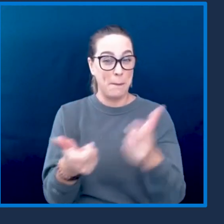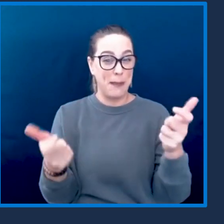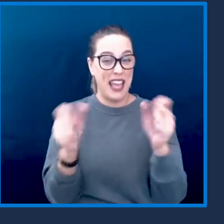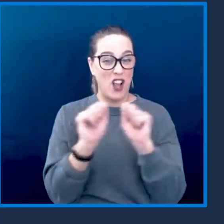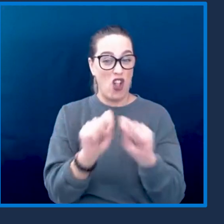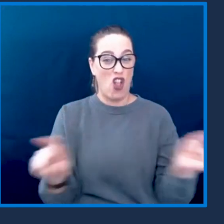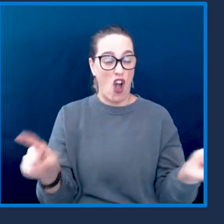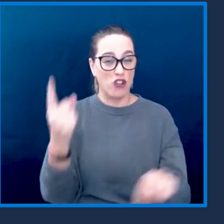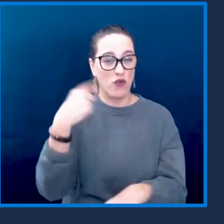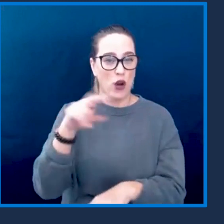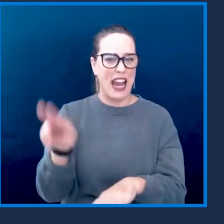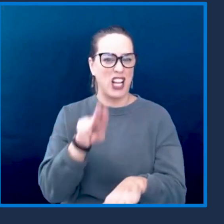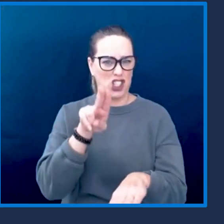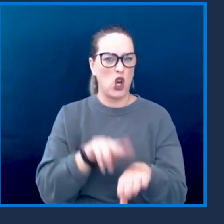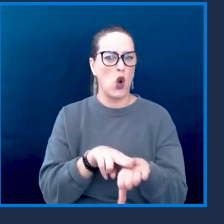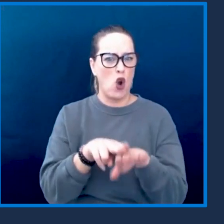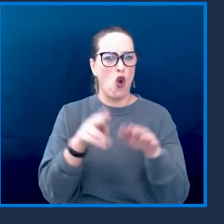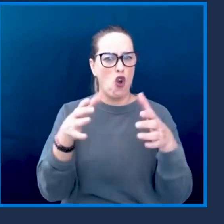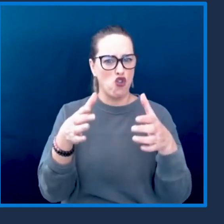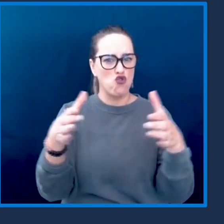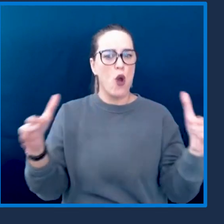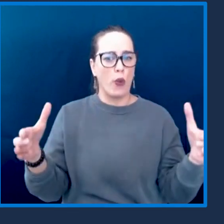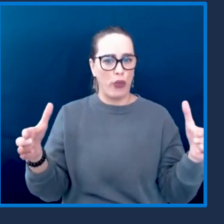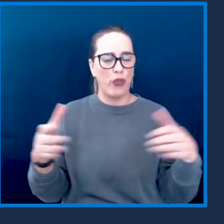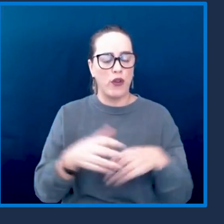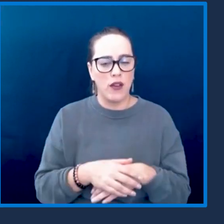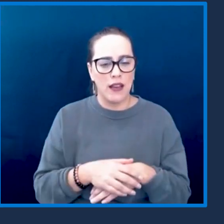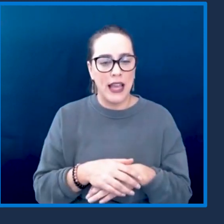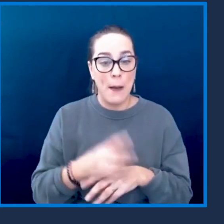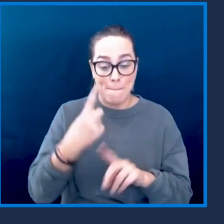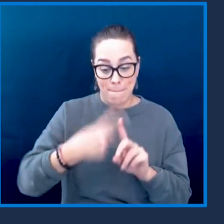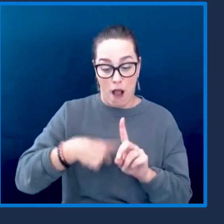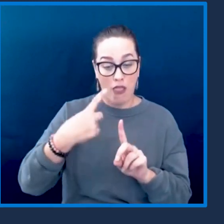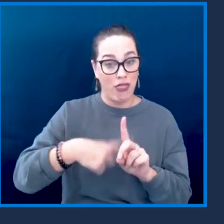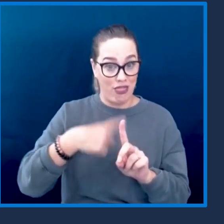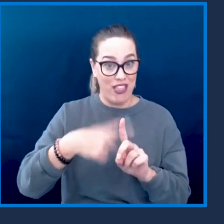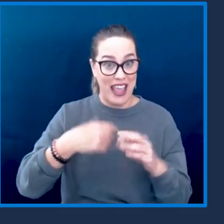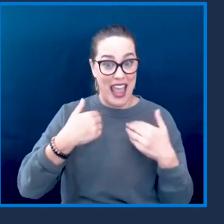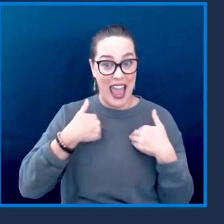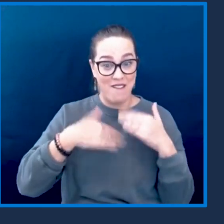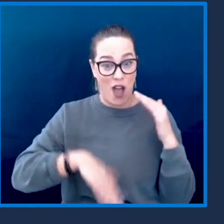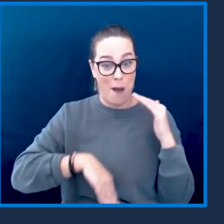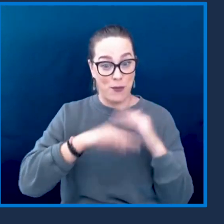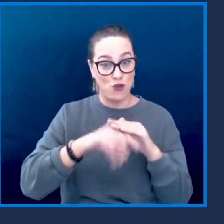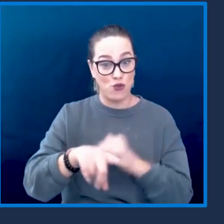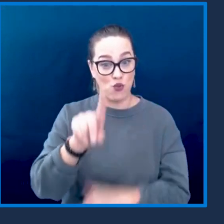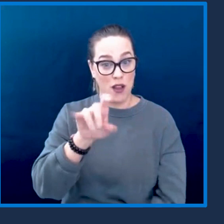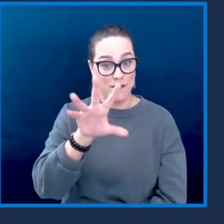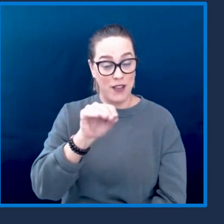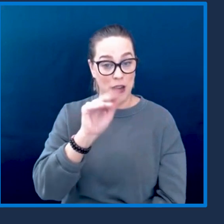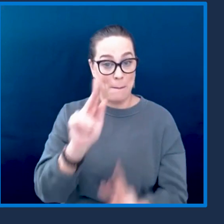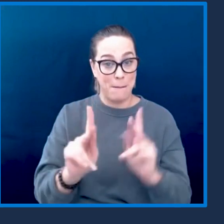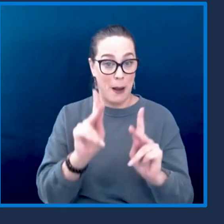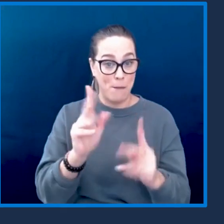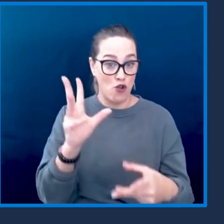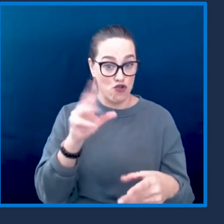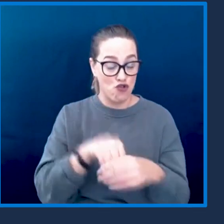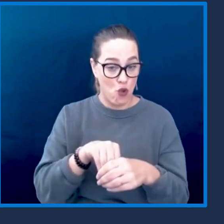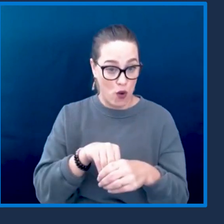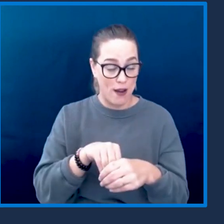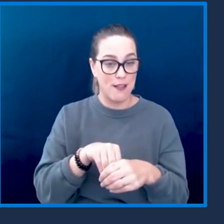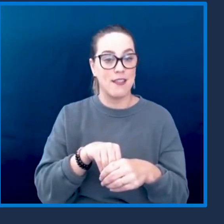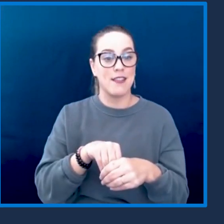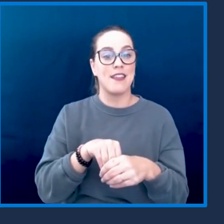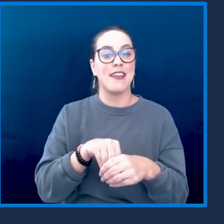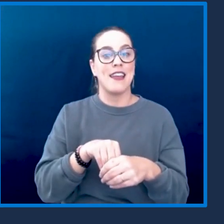national growth. Each month, we have up to 150 people join these calls, during which one of our members will